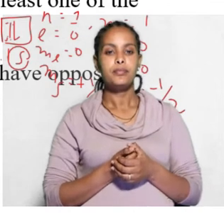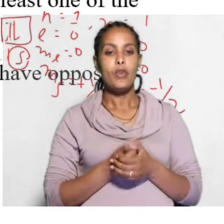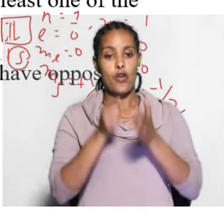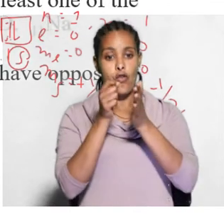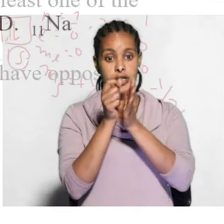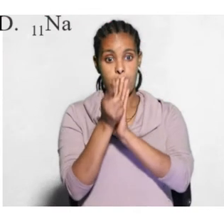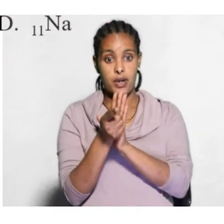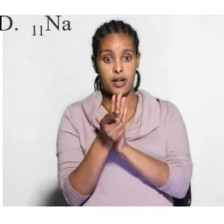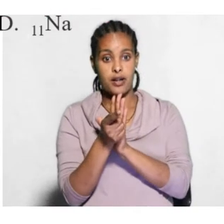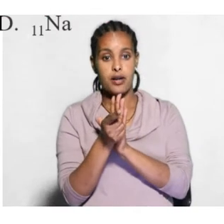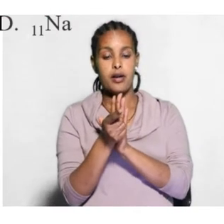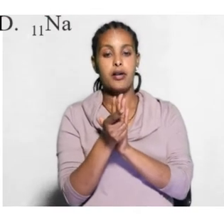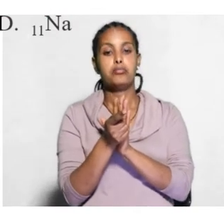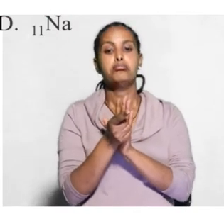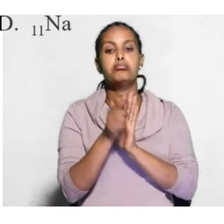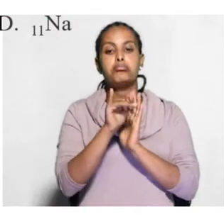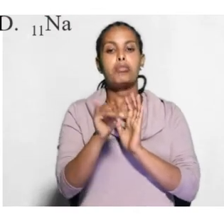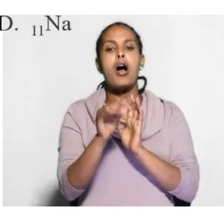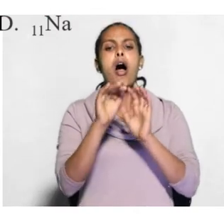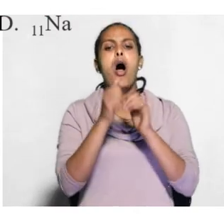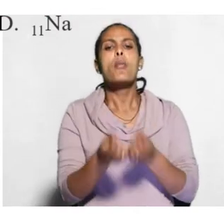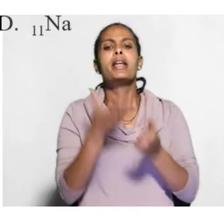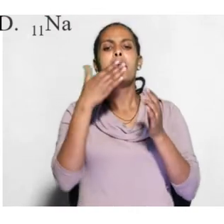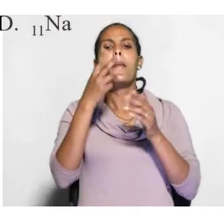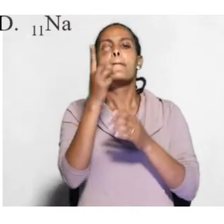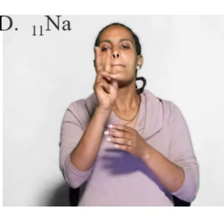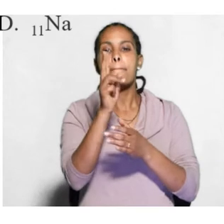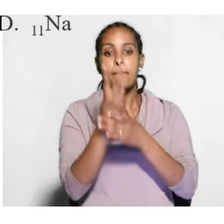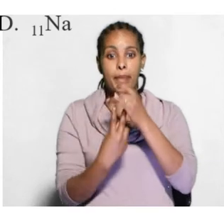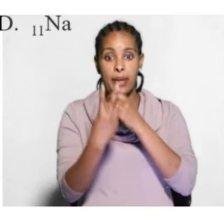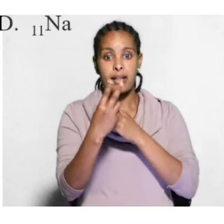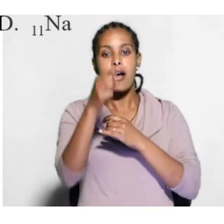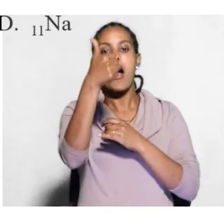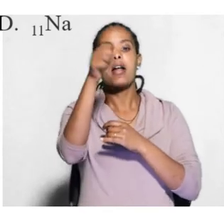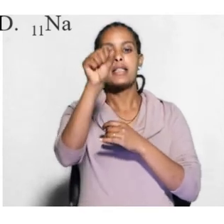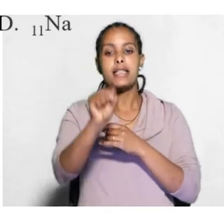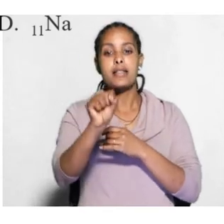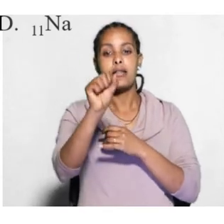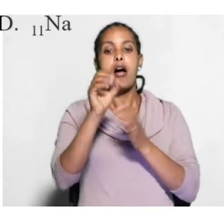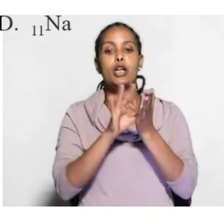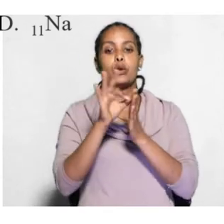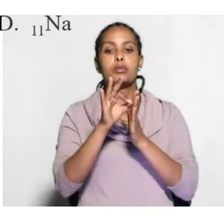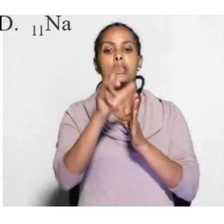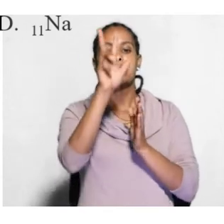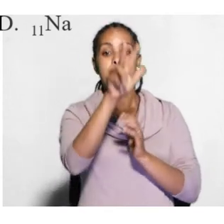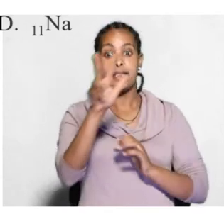For example, how many unpaired electrons are present in arsenic with atomic number